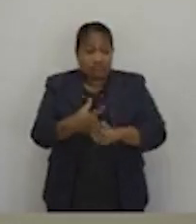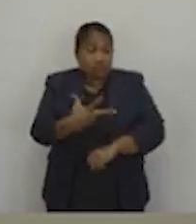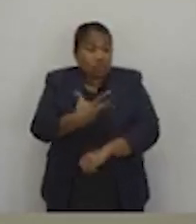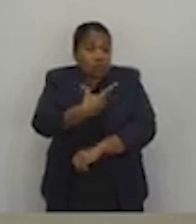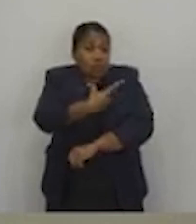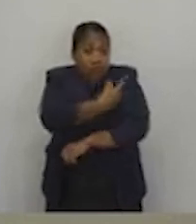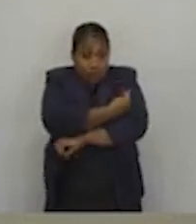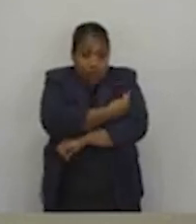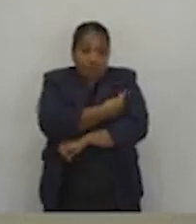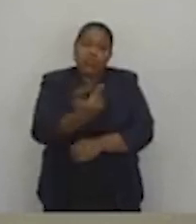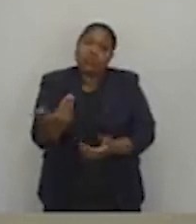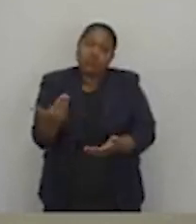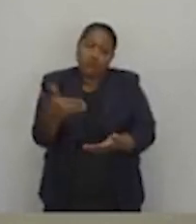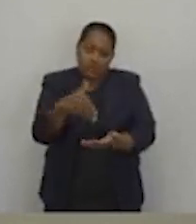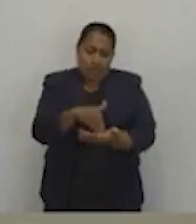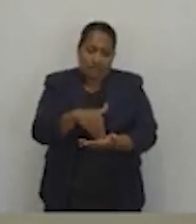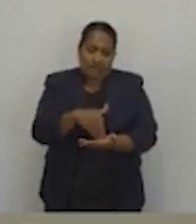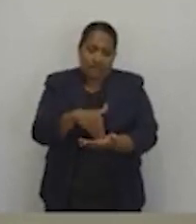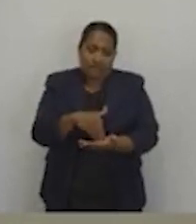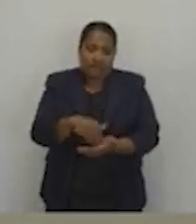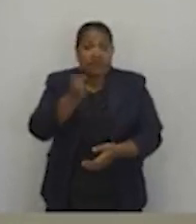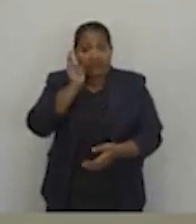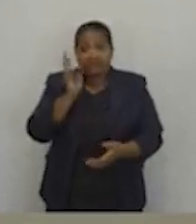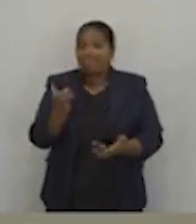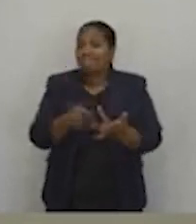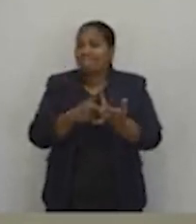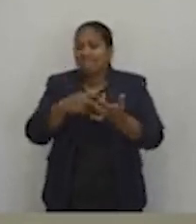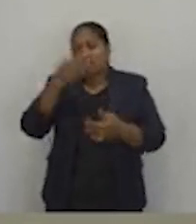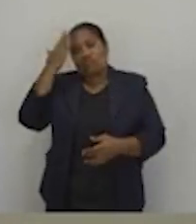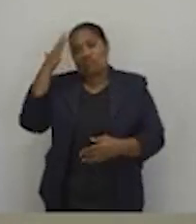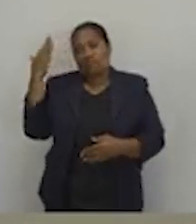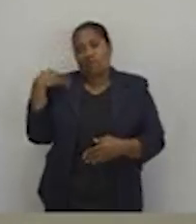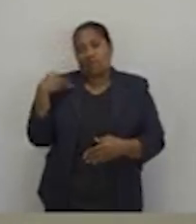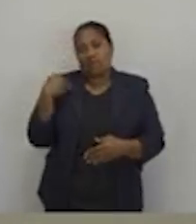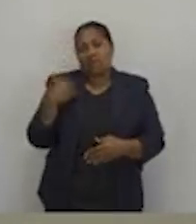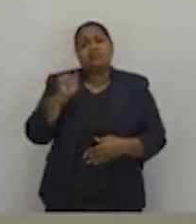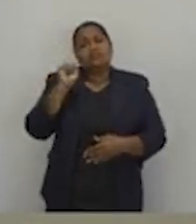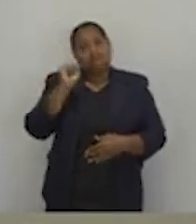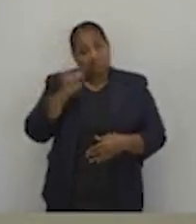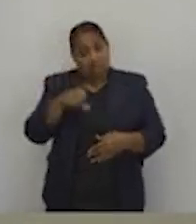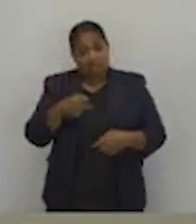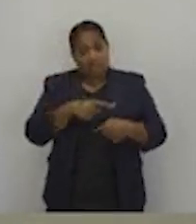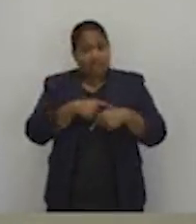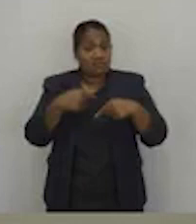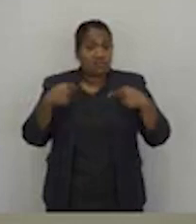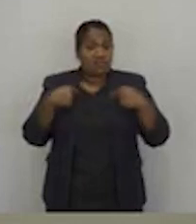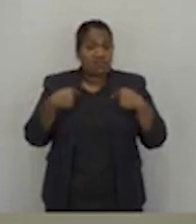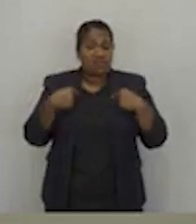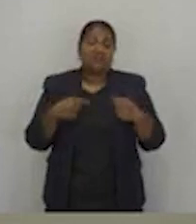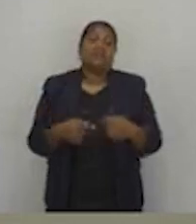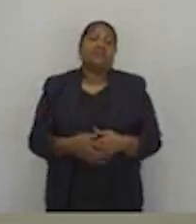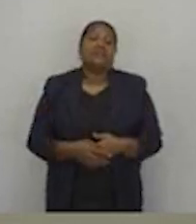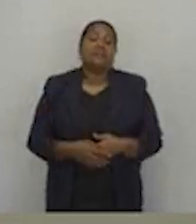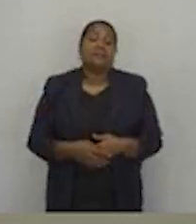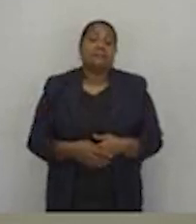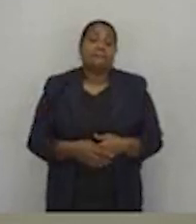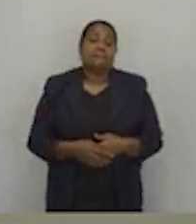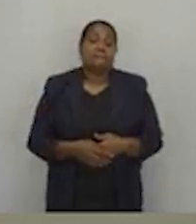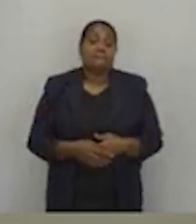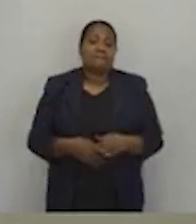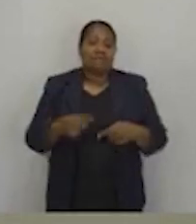the COVAX facility. It's another reminder that even though we are apart from the rest of the